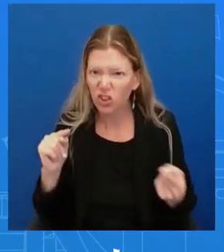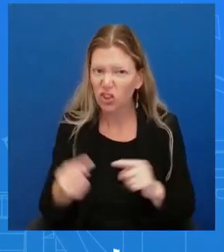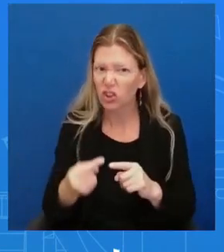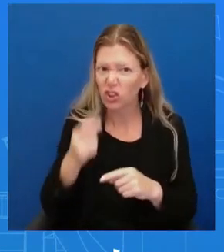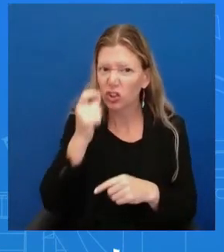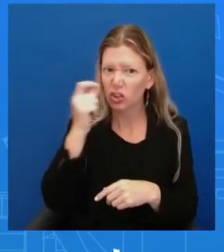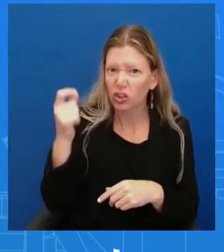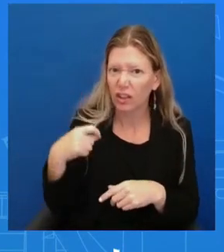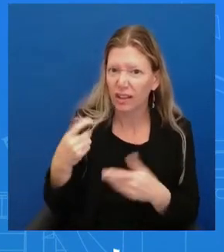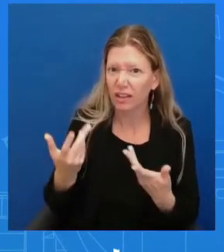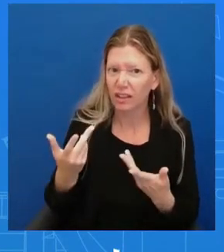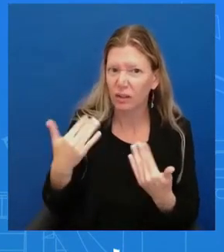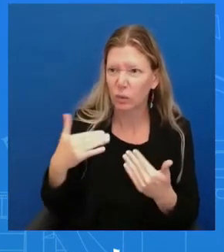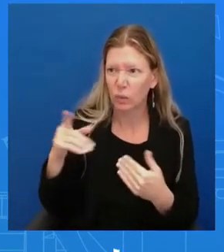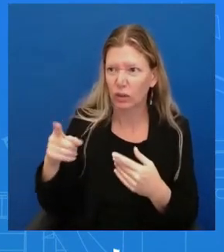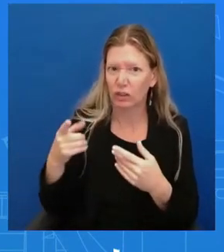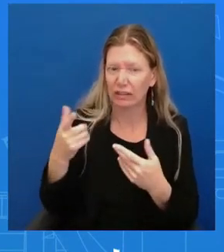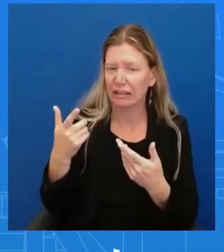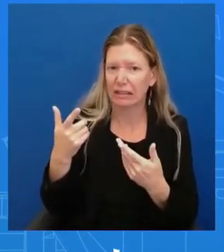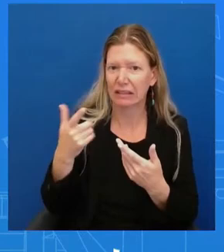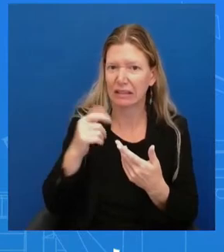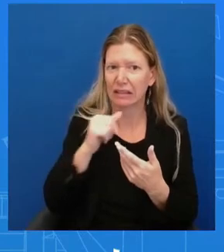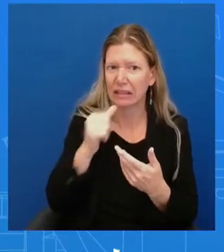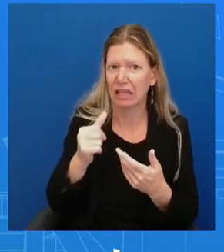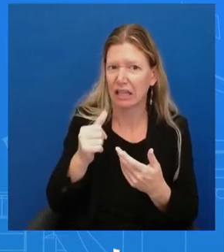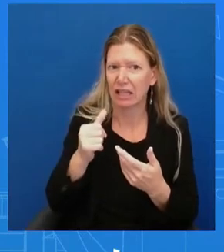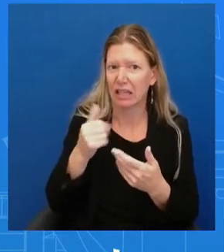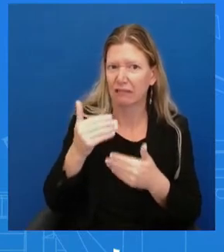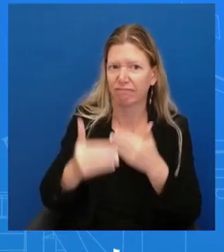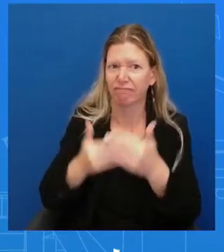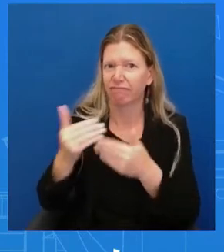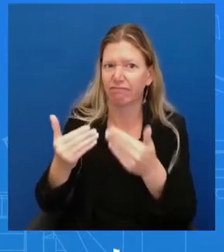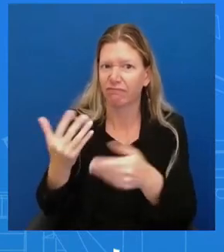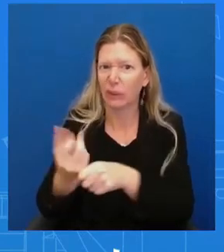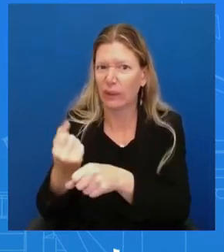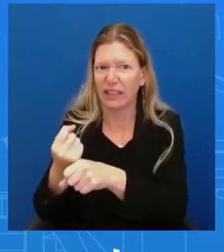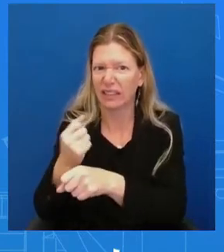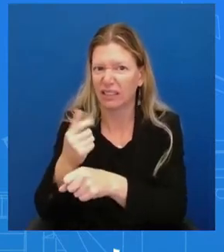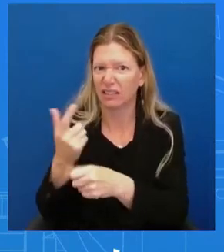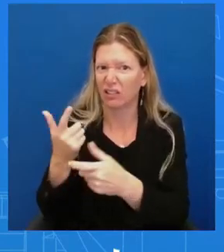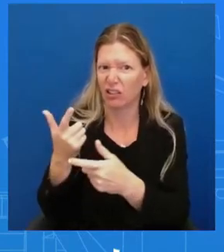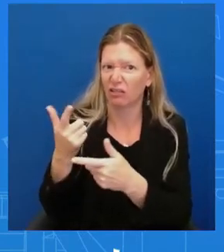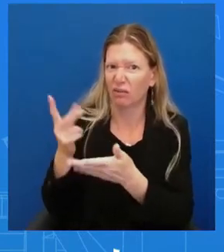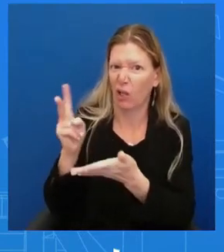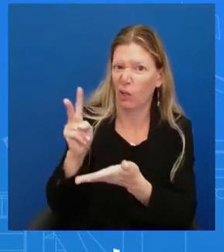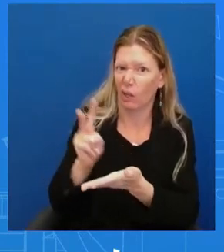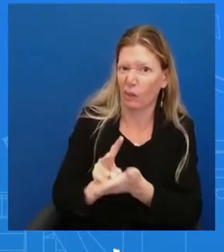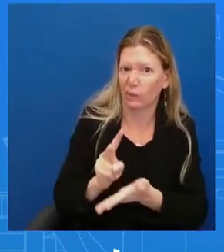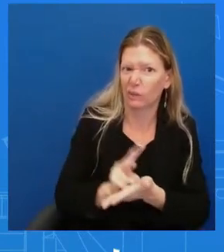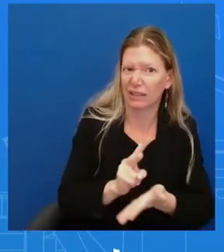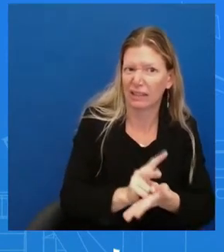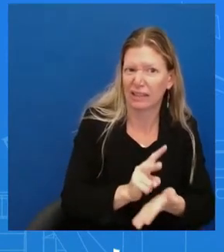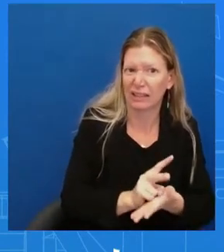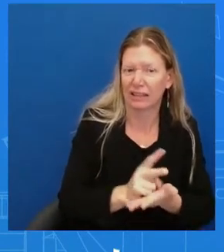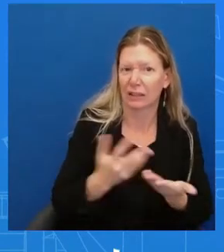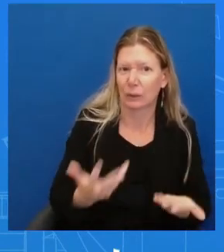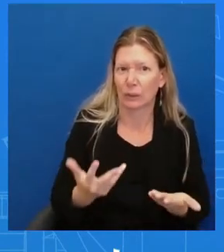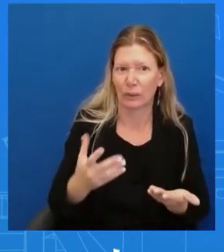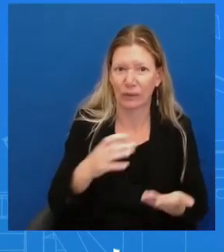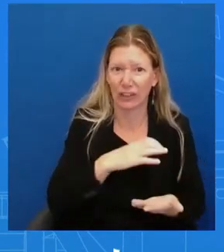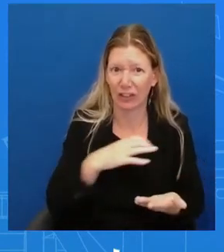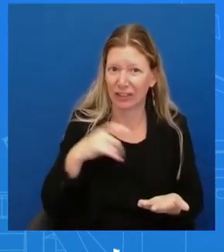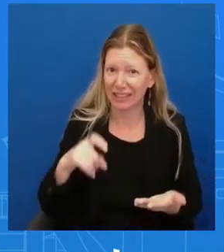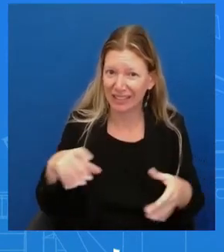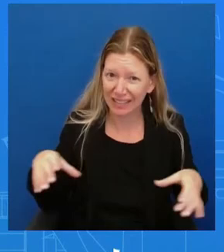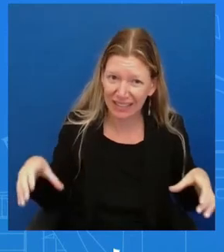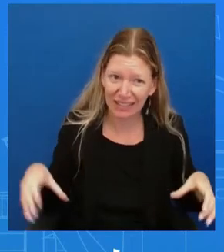seen. That's what we've seen. And so Congress needs to act. It is in order to actually deal with this, in order to give Ukrainians